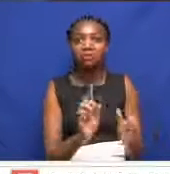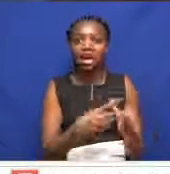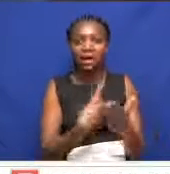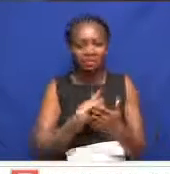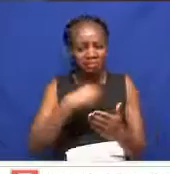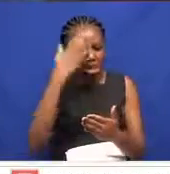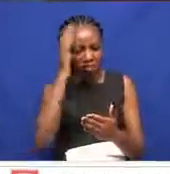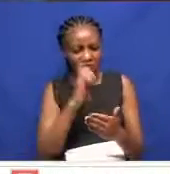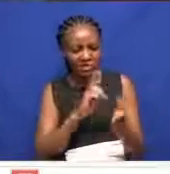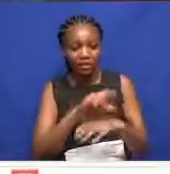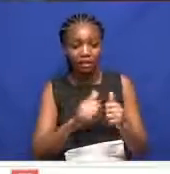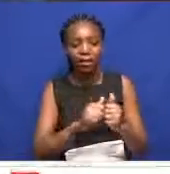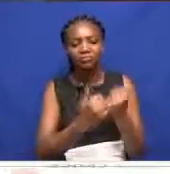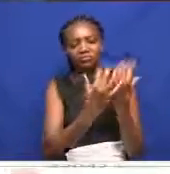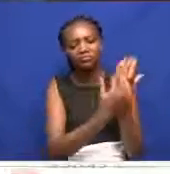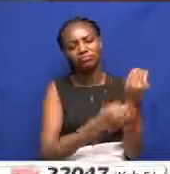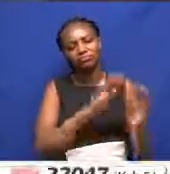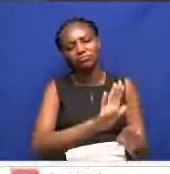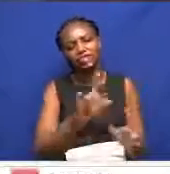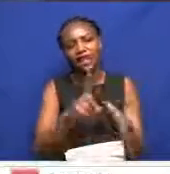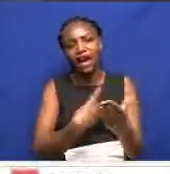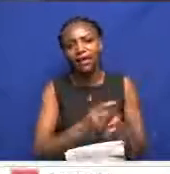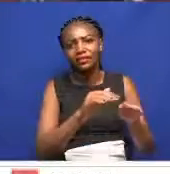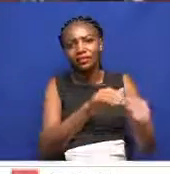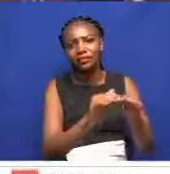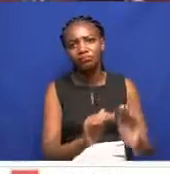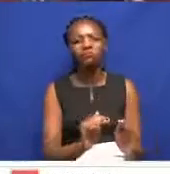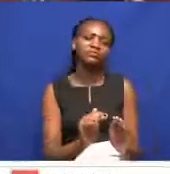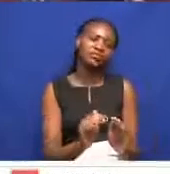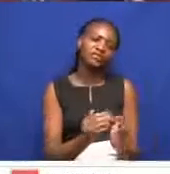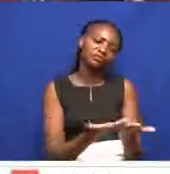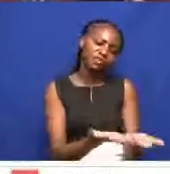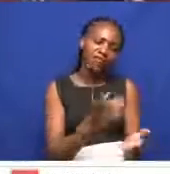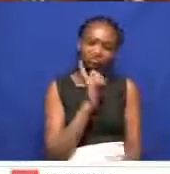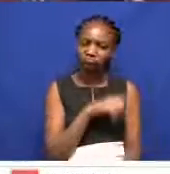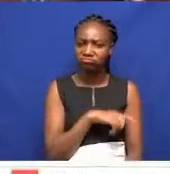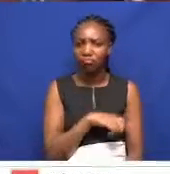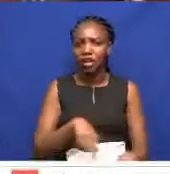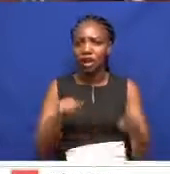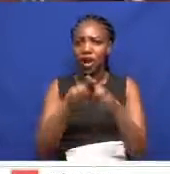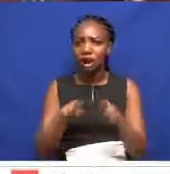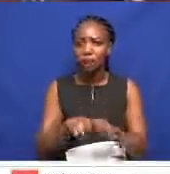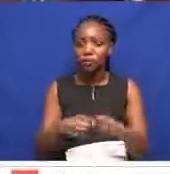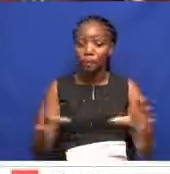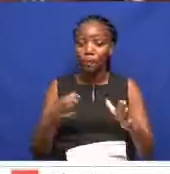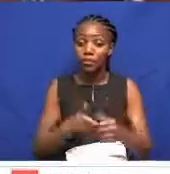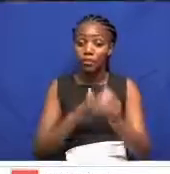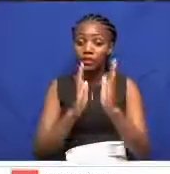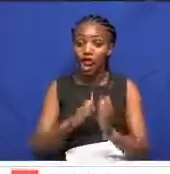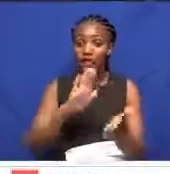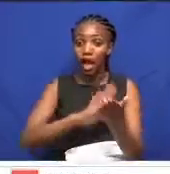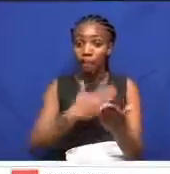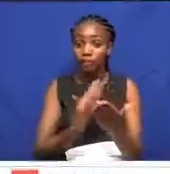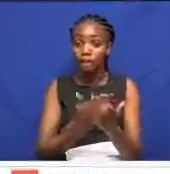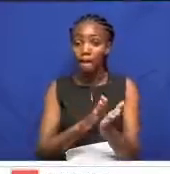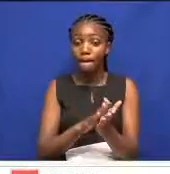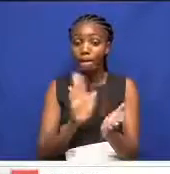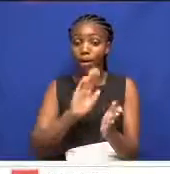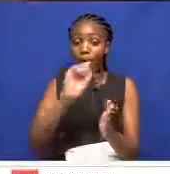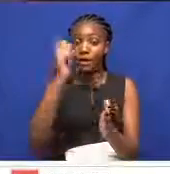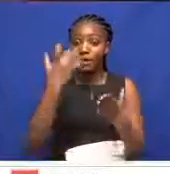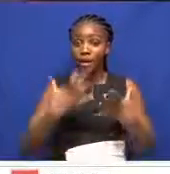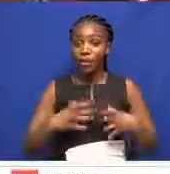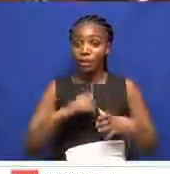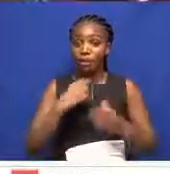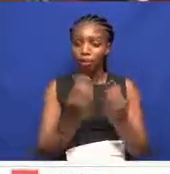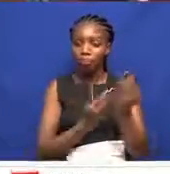need of help, Mr. Speaker, and they were buried as destitutes, Mr. Speaker. Majority Leader Amos Kimunya is proposing more Kenyans who served the